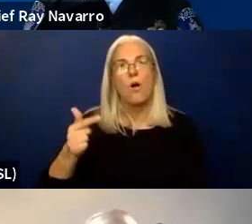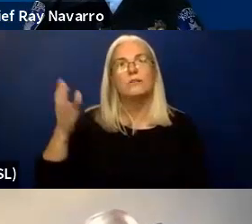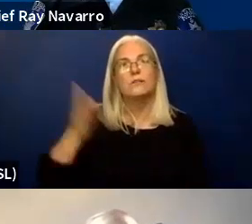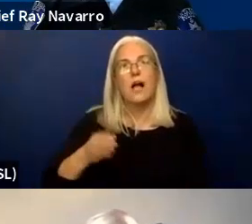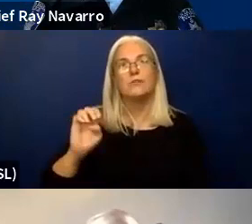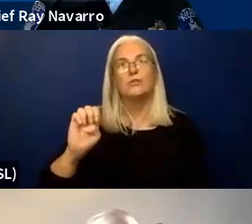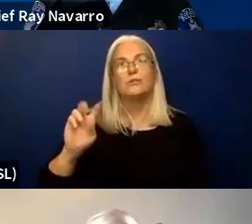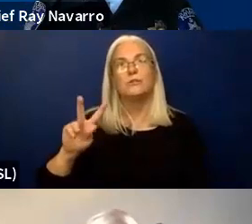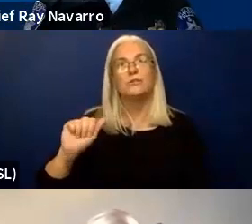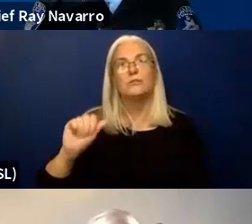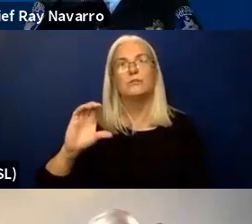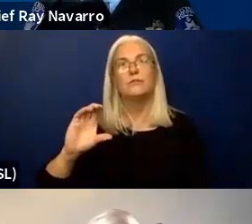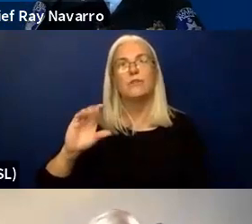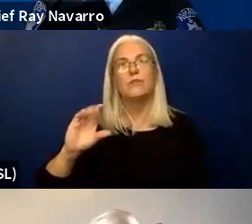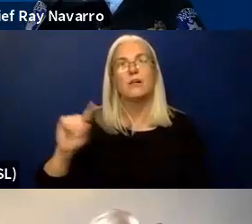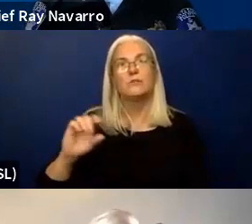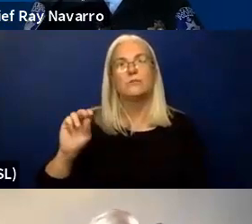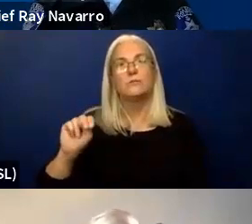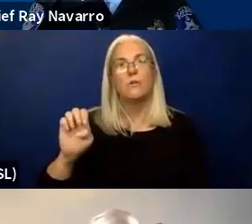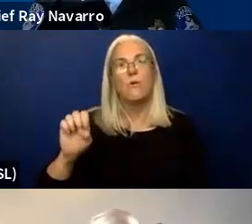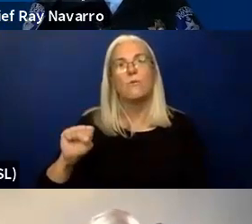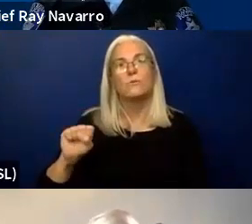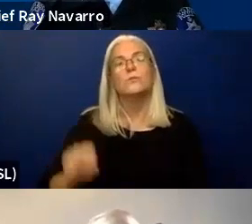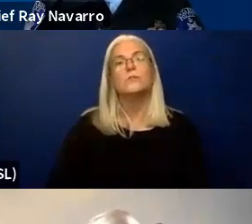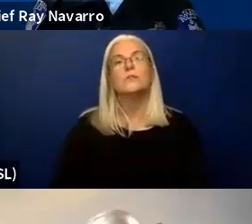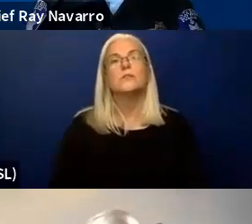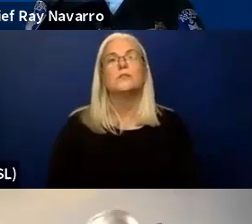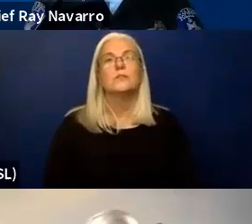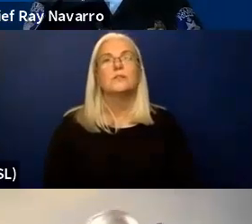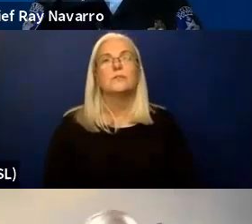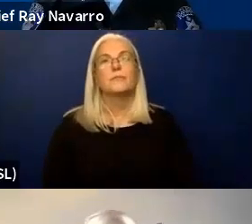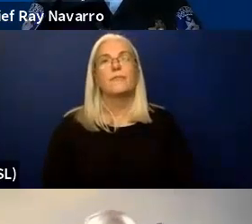With the changes in the evacuations, we currently have